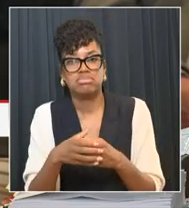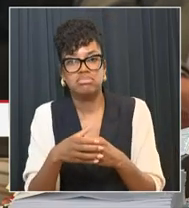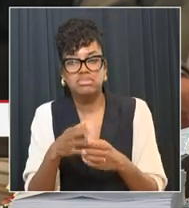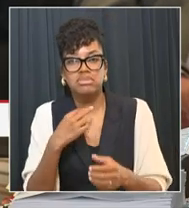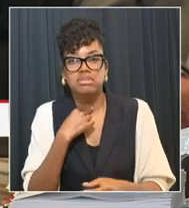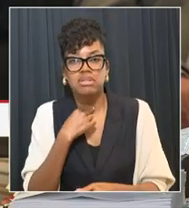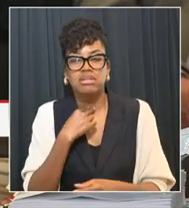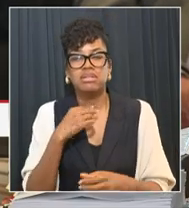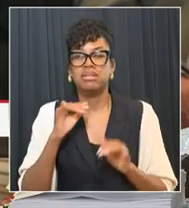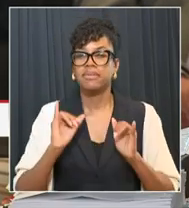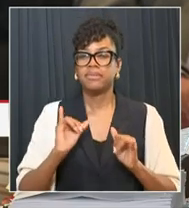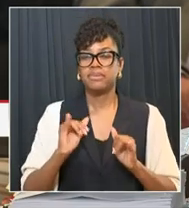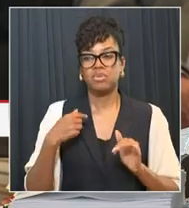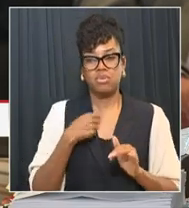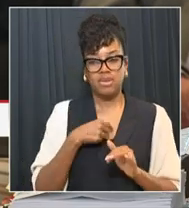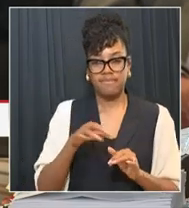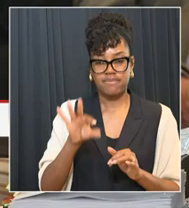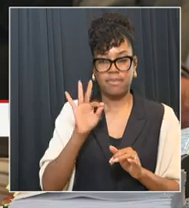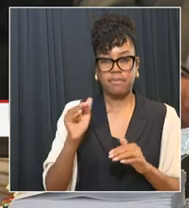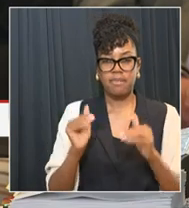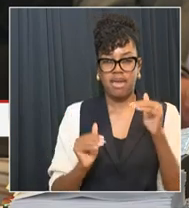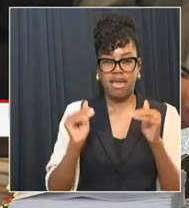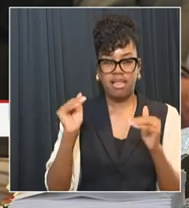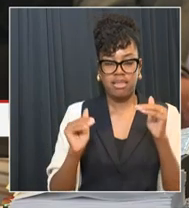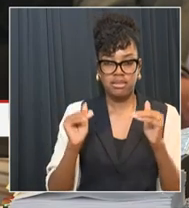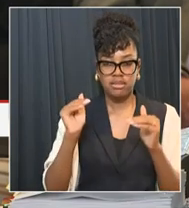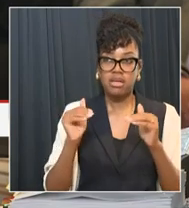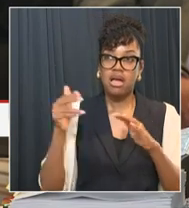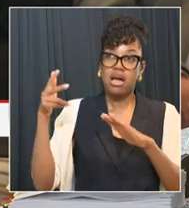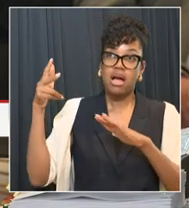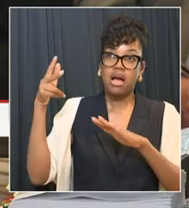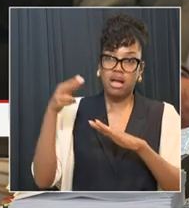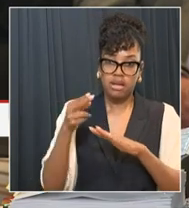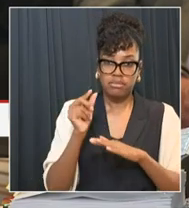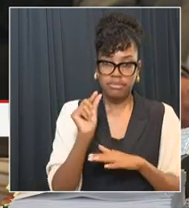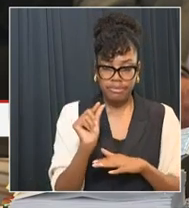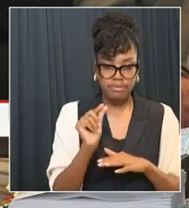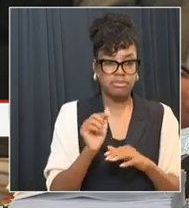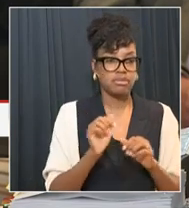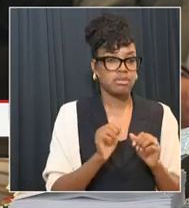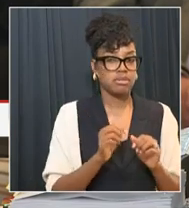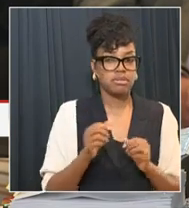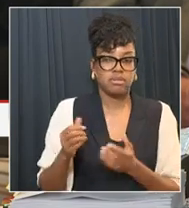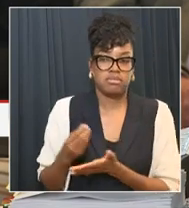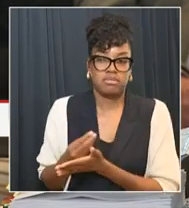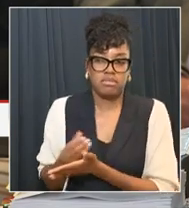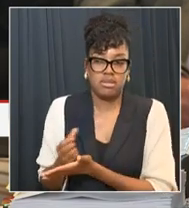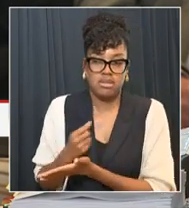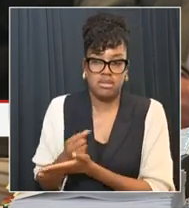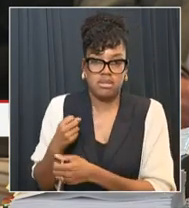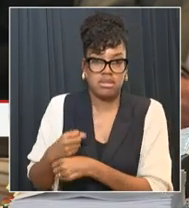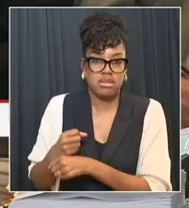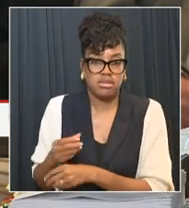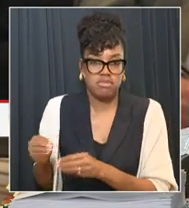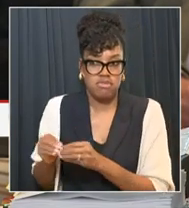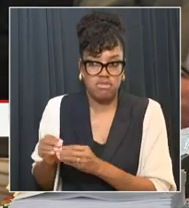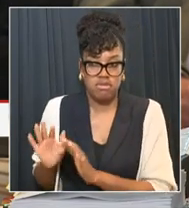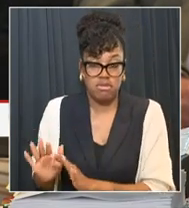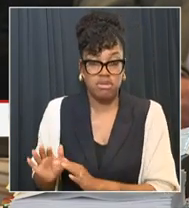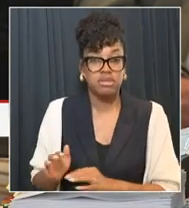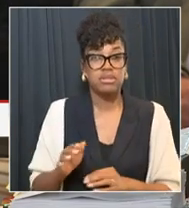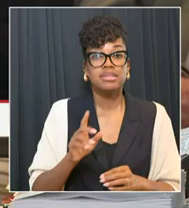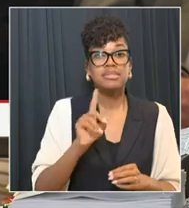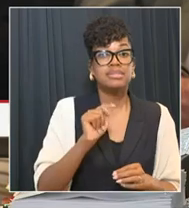that balance, and I think that the fact that we've been able to do it with not raising anyone's income